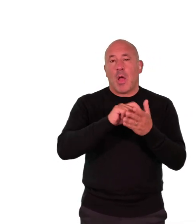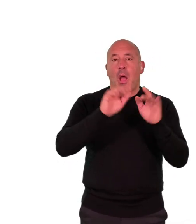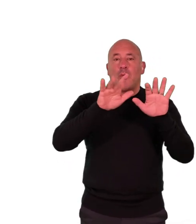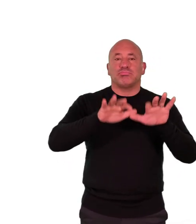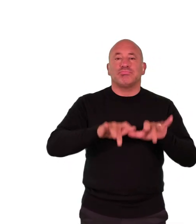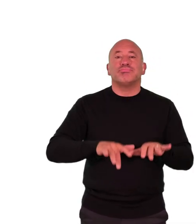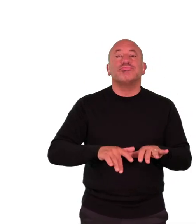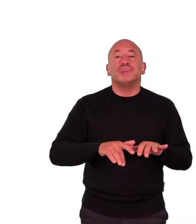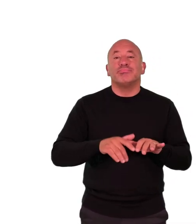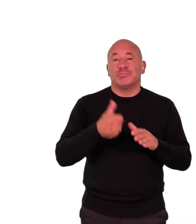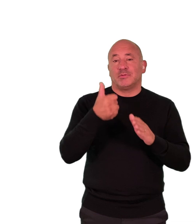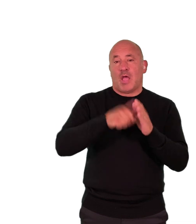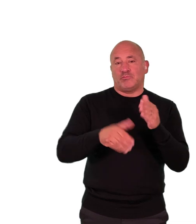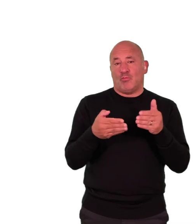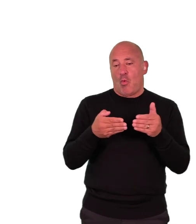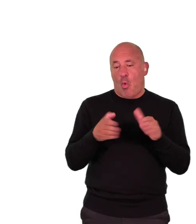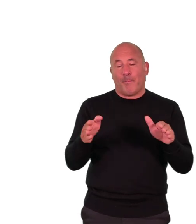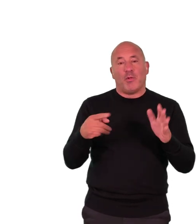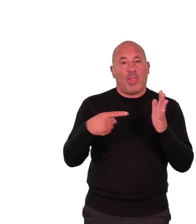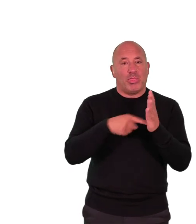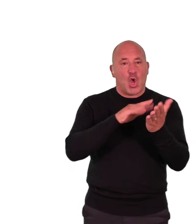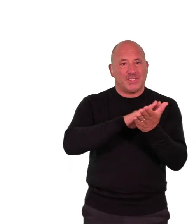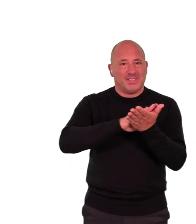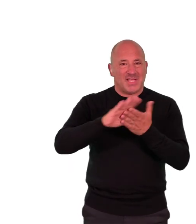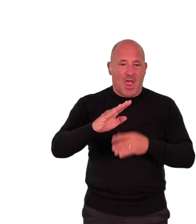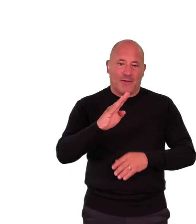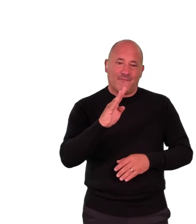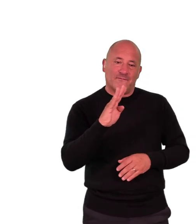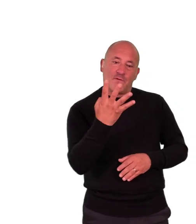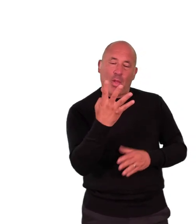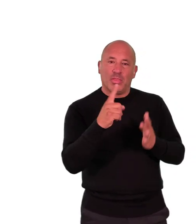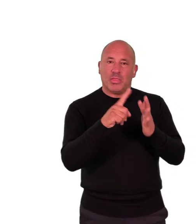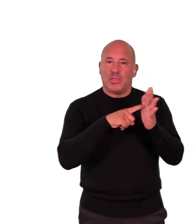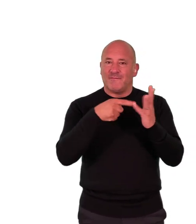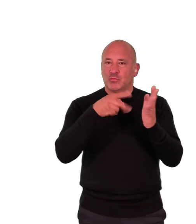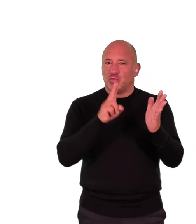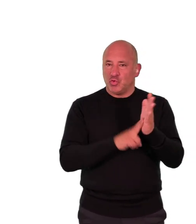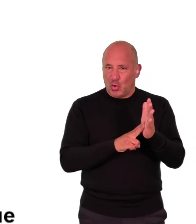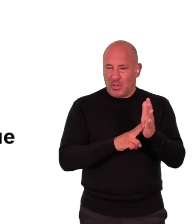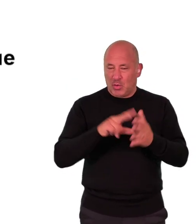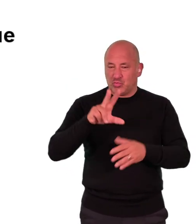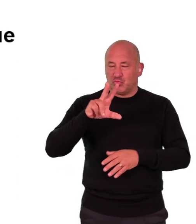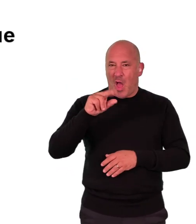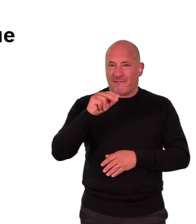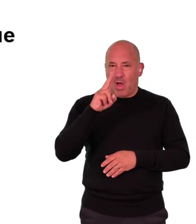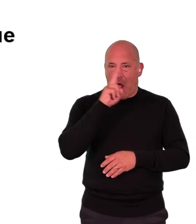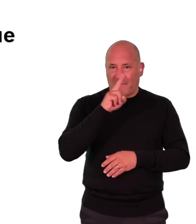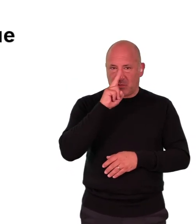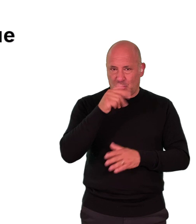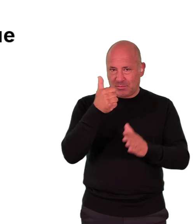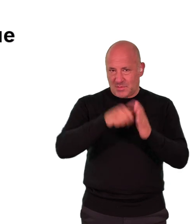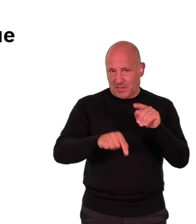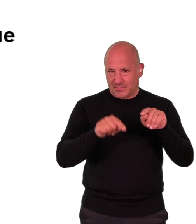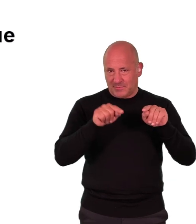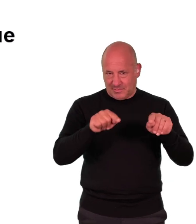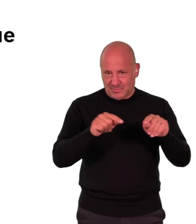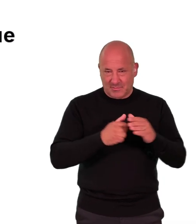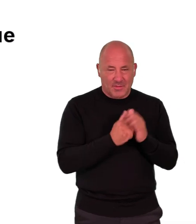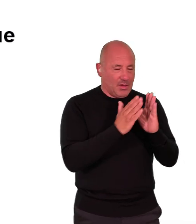portal closes at 12 midday on Thursday the 2nd of July. We'll let you know about our decision by Thursday the 8th of